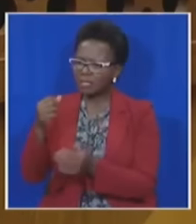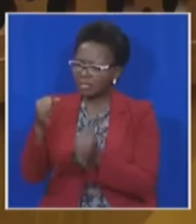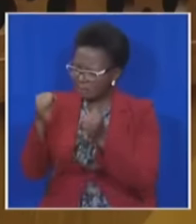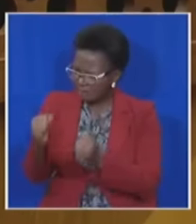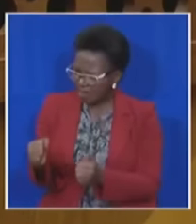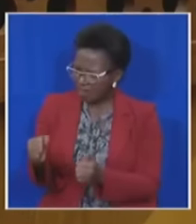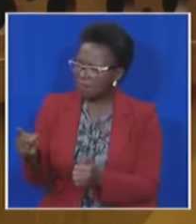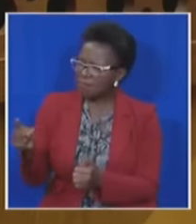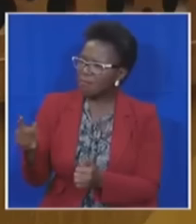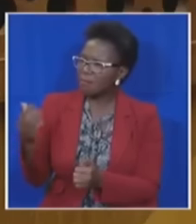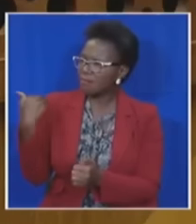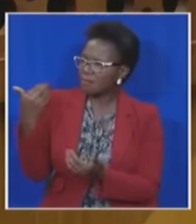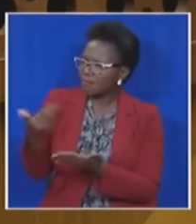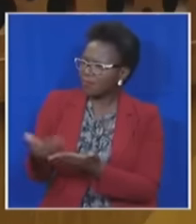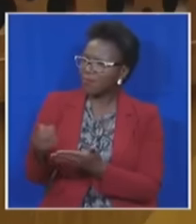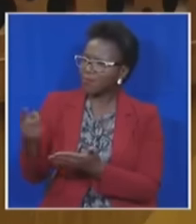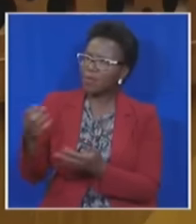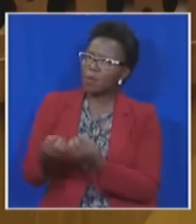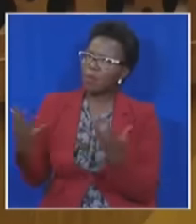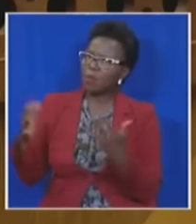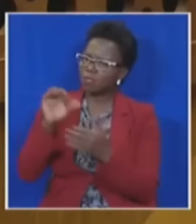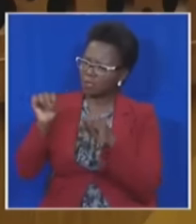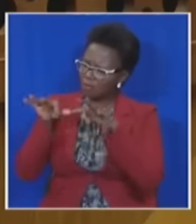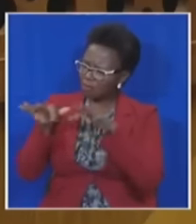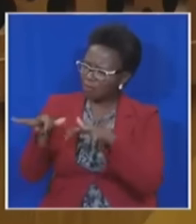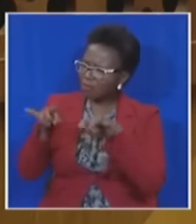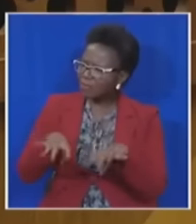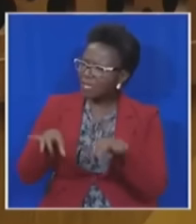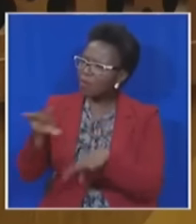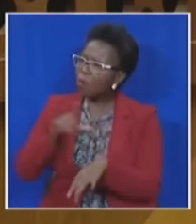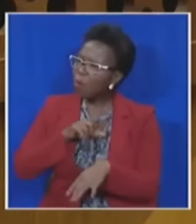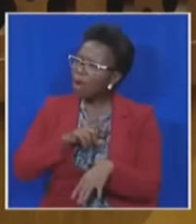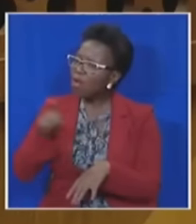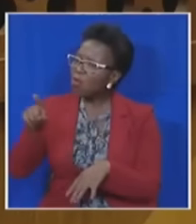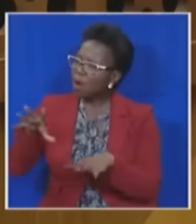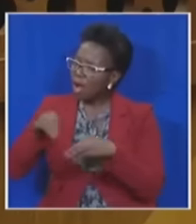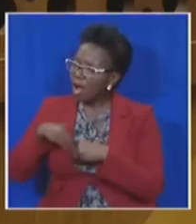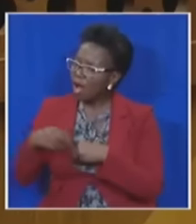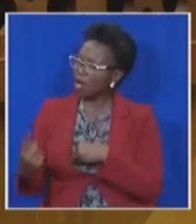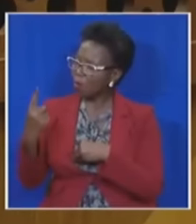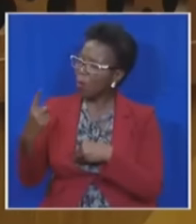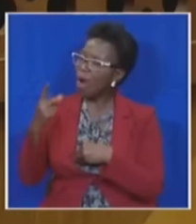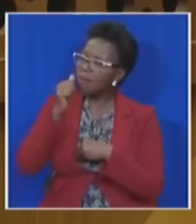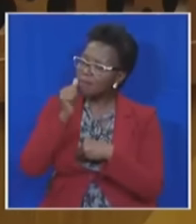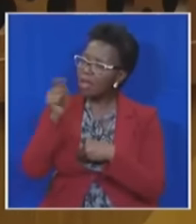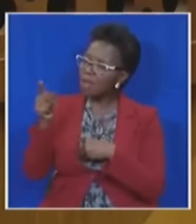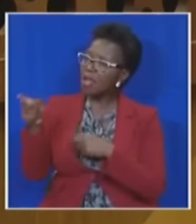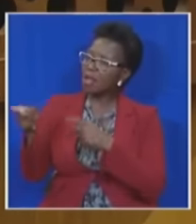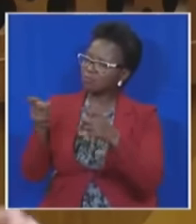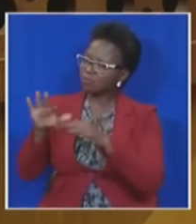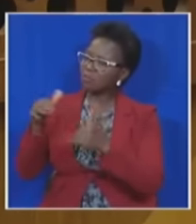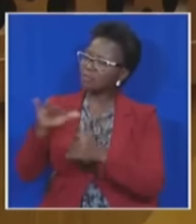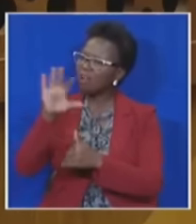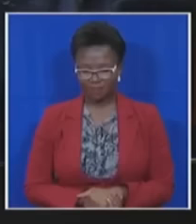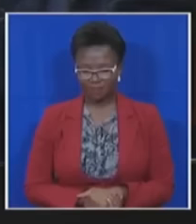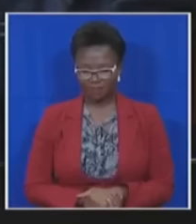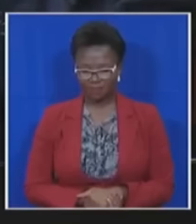the silent or the voiceless millions in this country? You allow one man to continue to pillage this country.